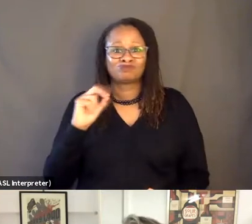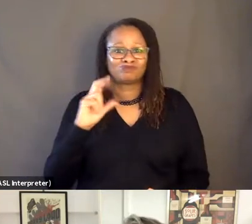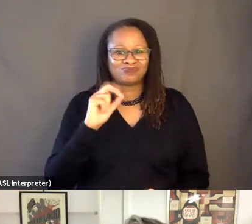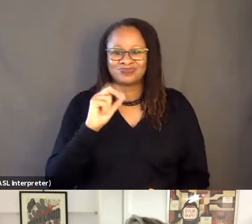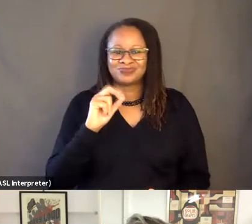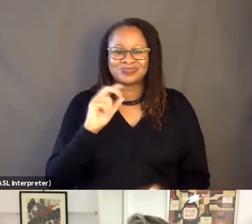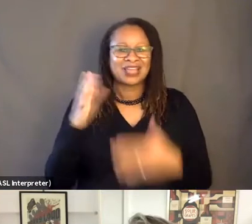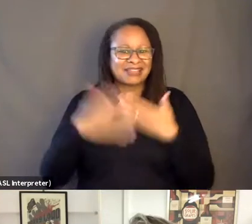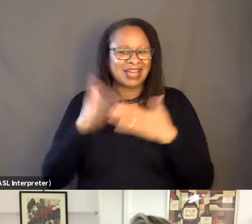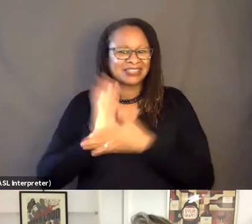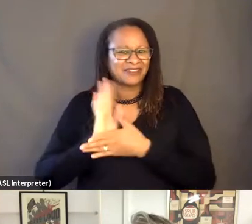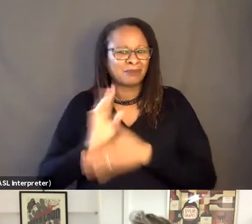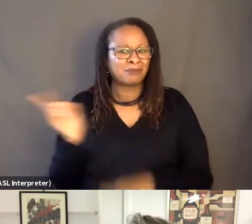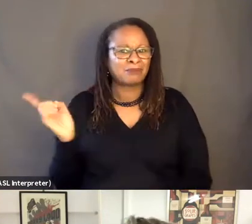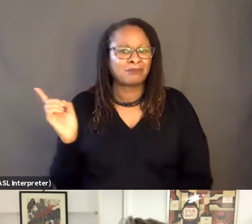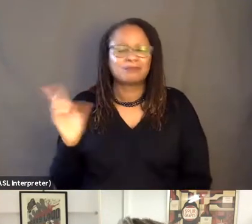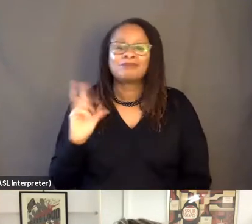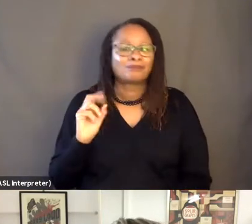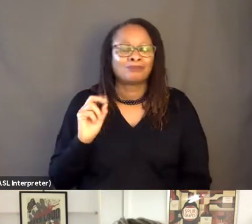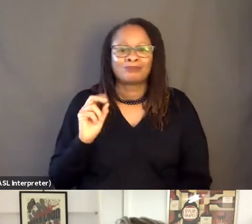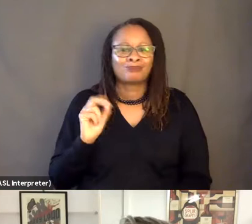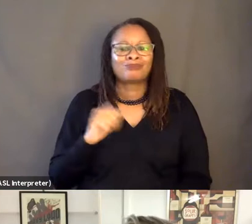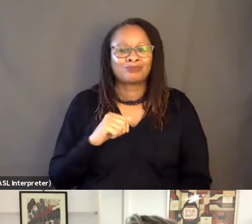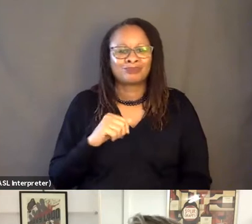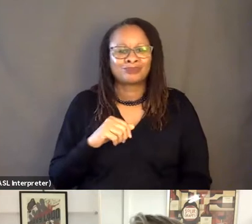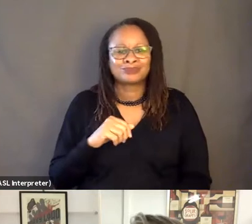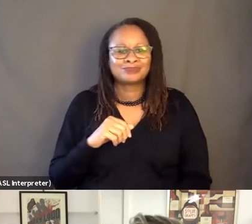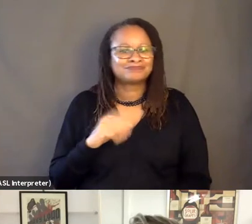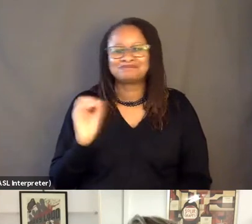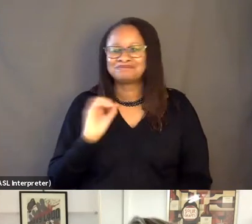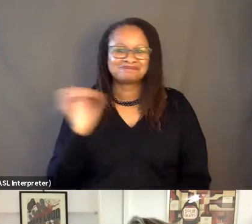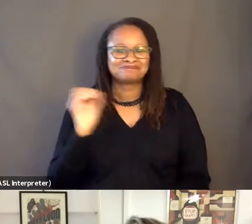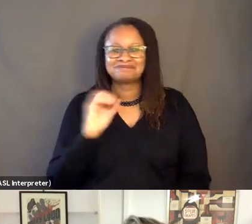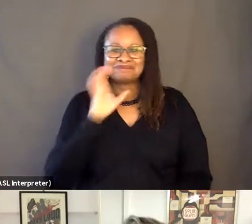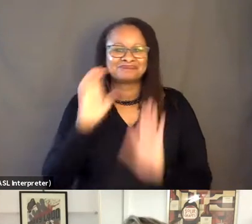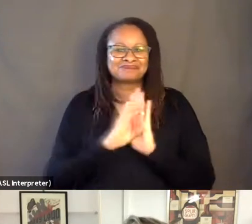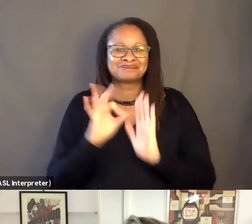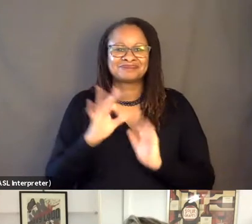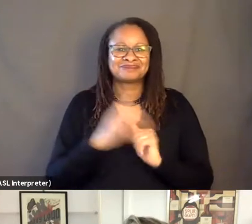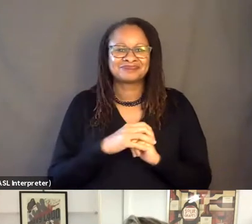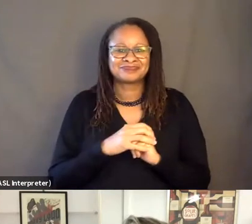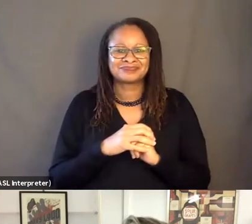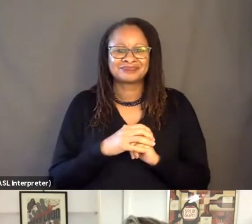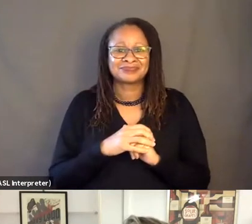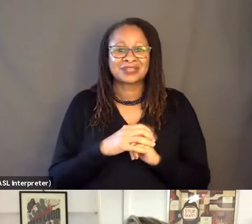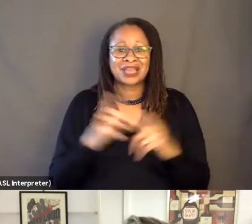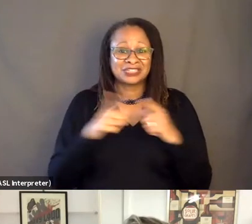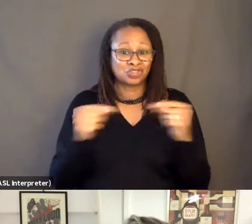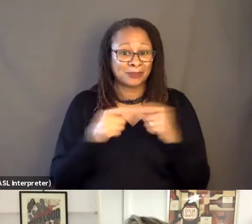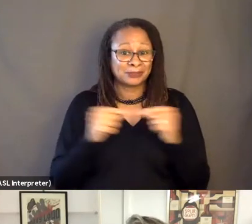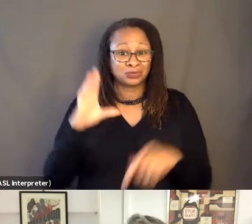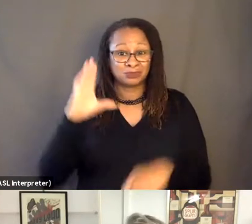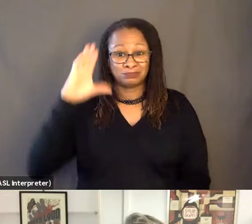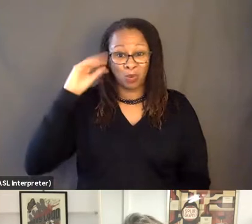the very end of the film. There's no shots of him in the film. No. And so you got the little Japanese boy to